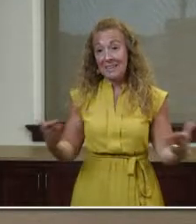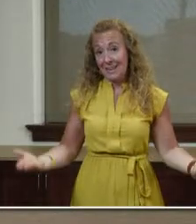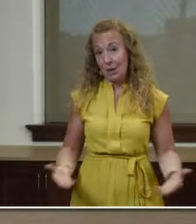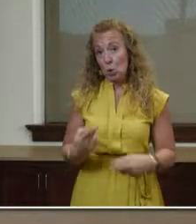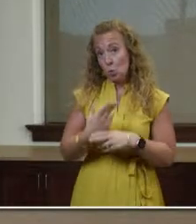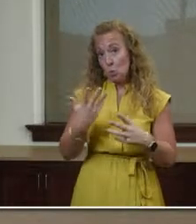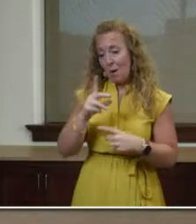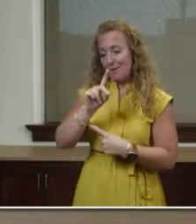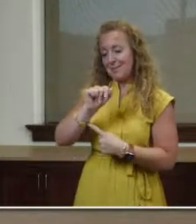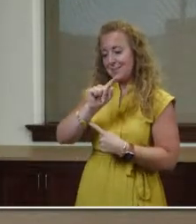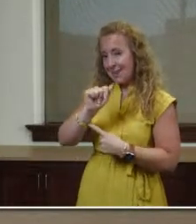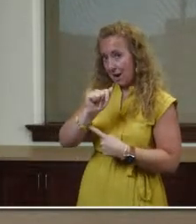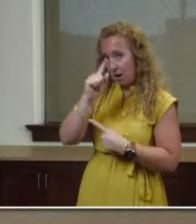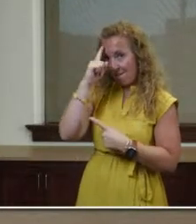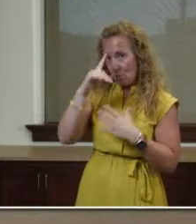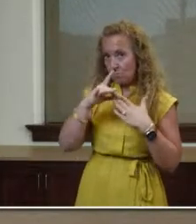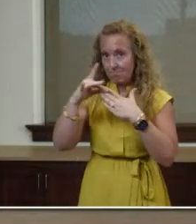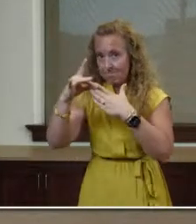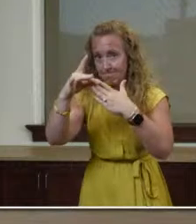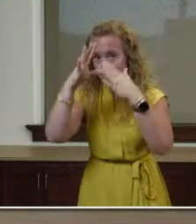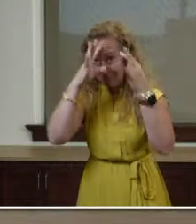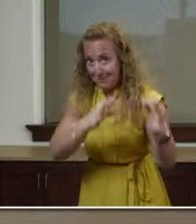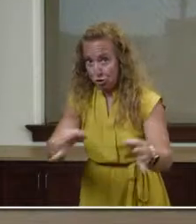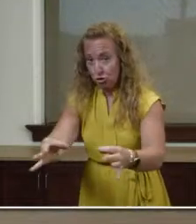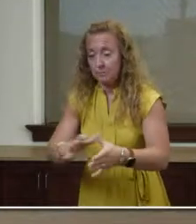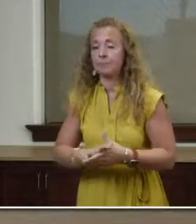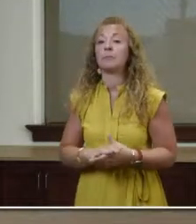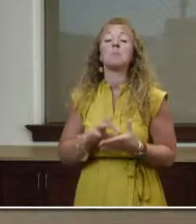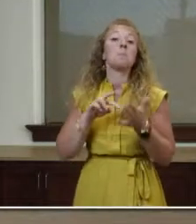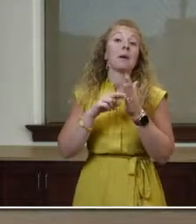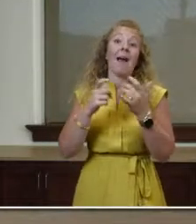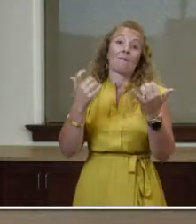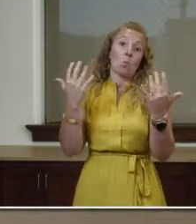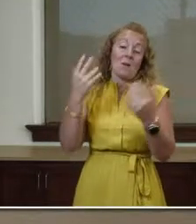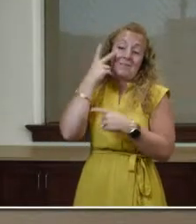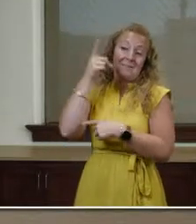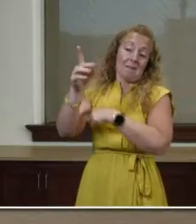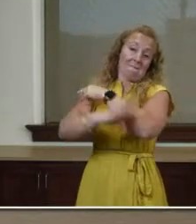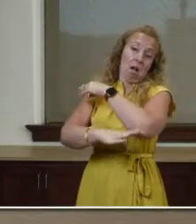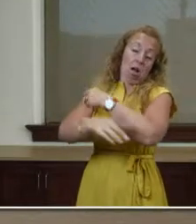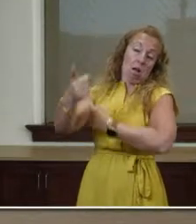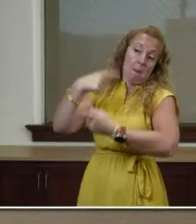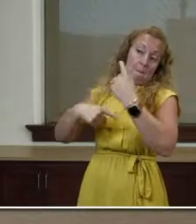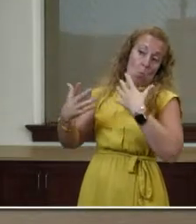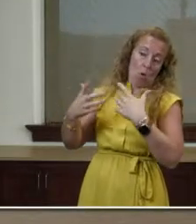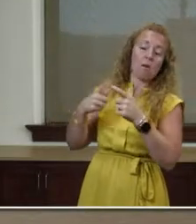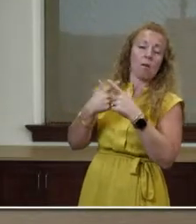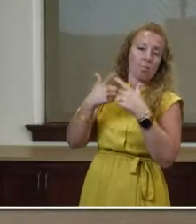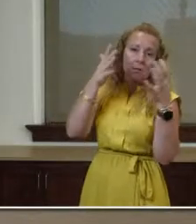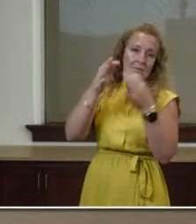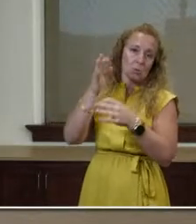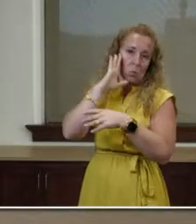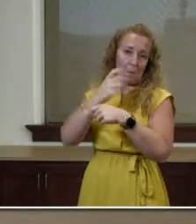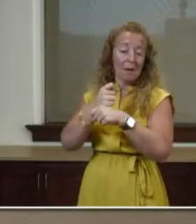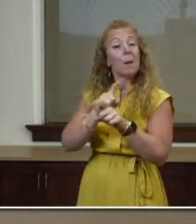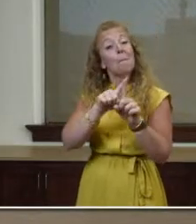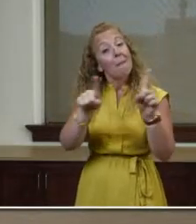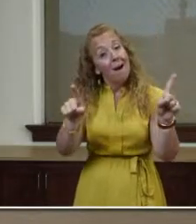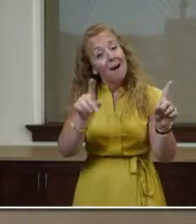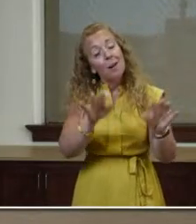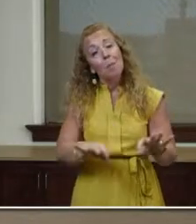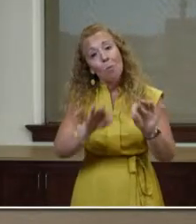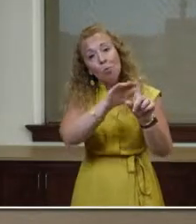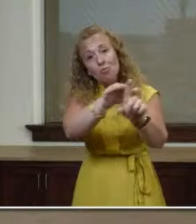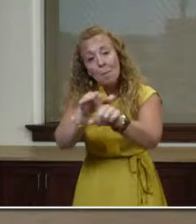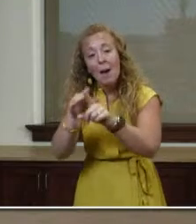data to drive our decision making, and so we'll see what the fall brings in any decision making. But I'll also remind people that